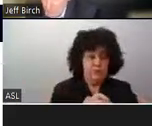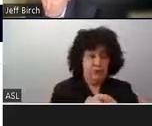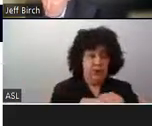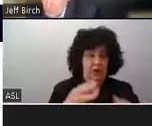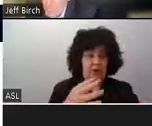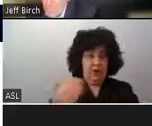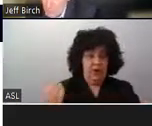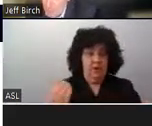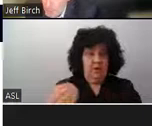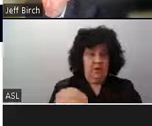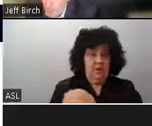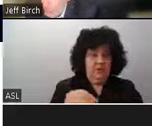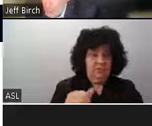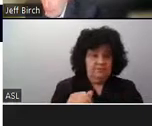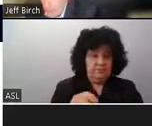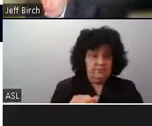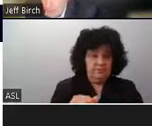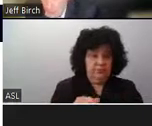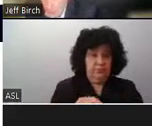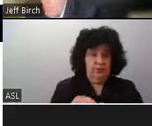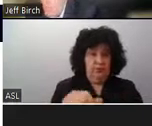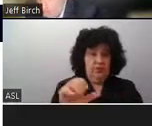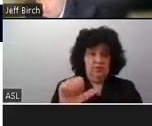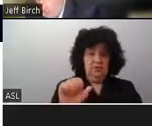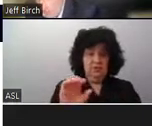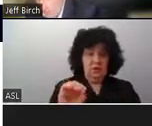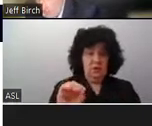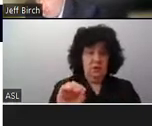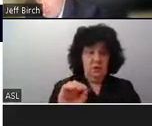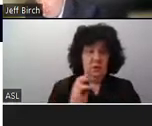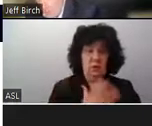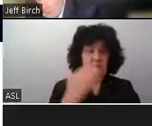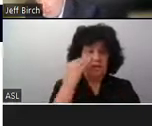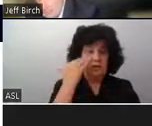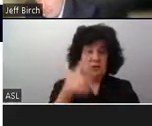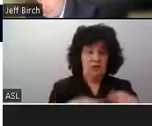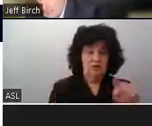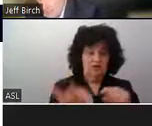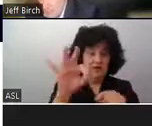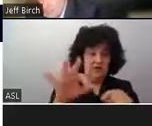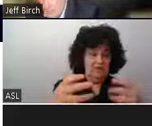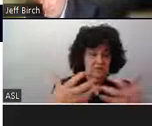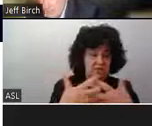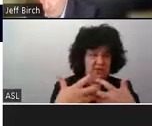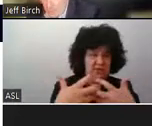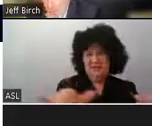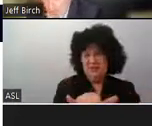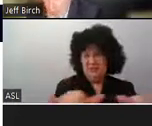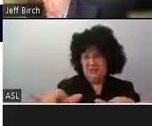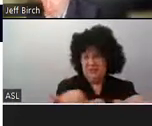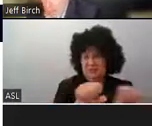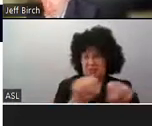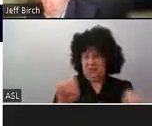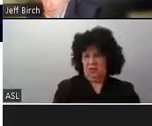And FATAS was so customized. So we knew we weren't going to find a comparable system, FATAS, right out of the box.